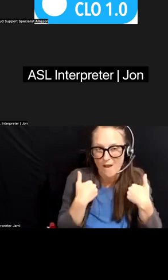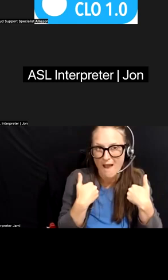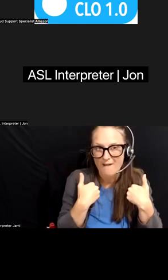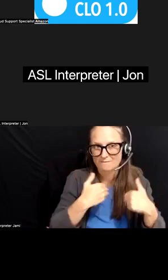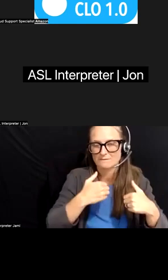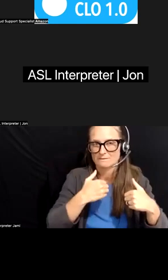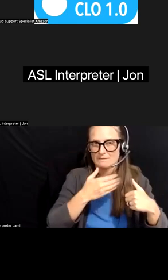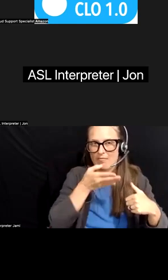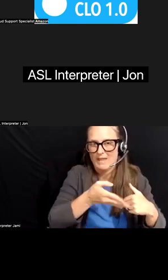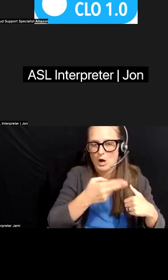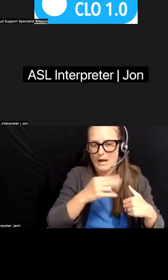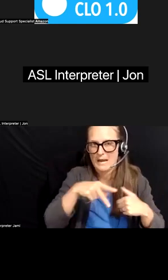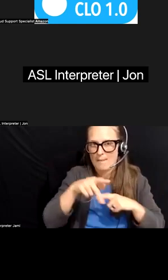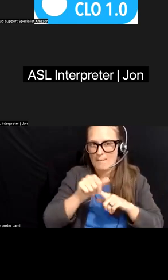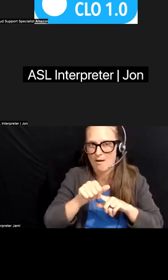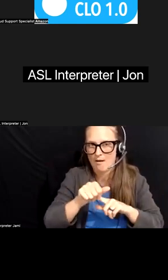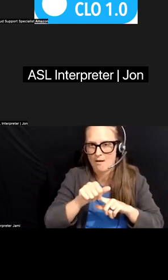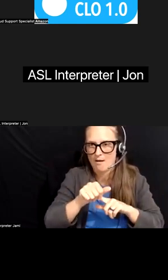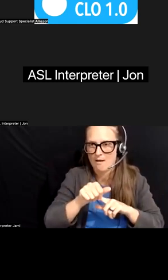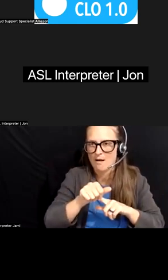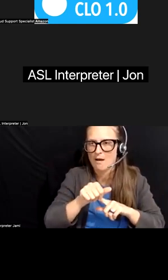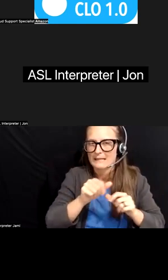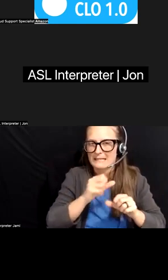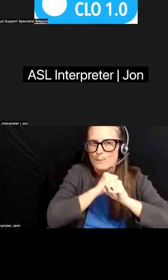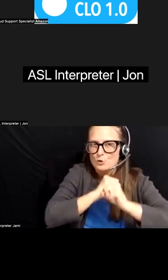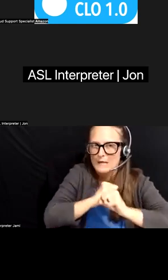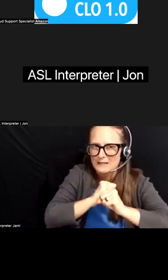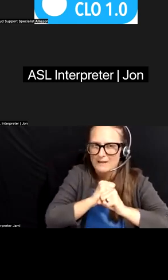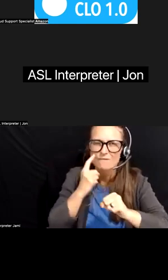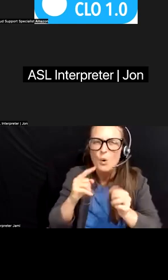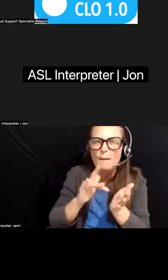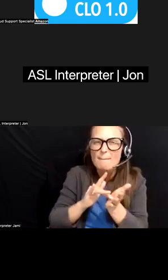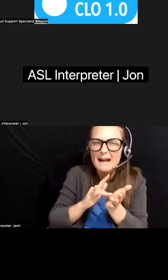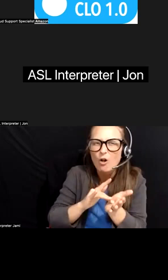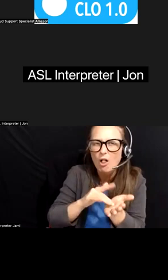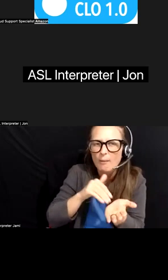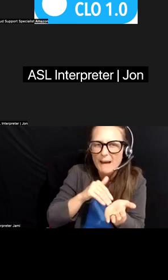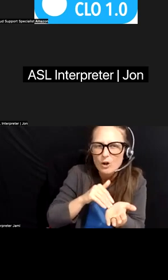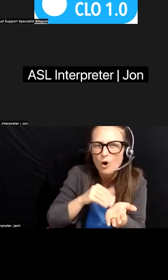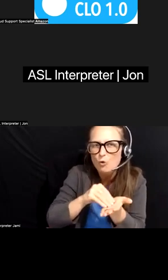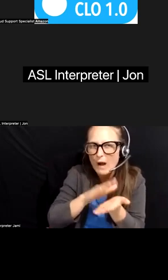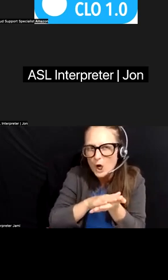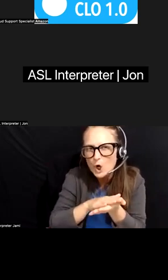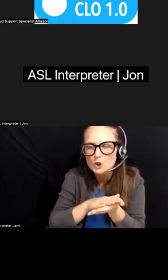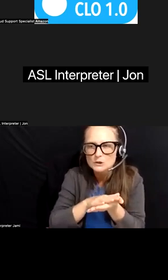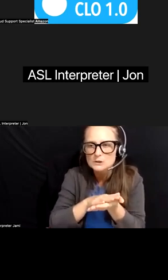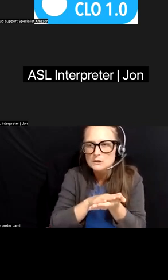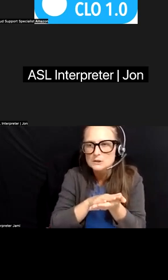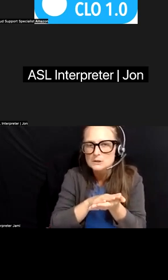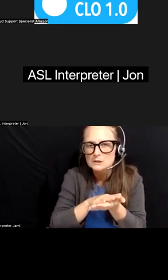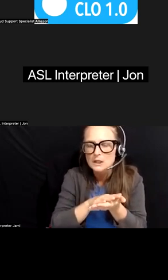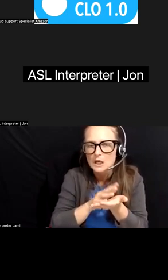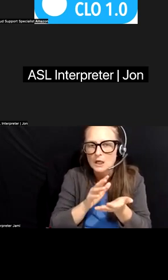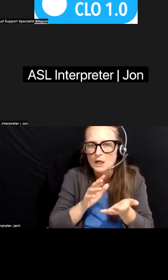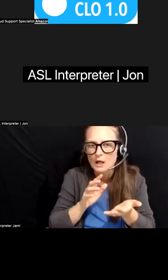protected, and there are lots of compliance related things, and it's for medical records. And technically it actually evolved from